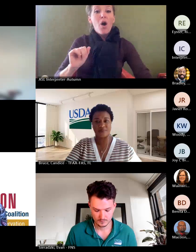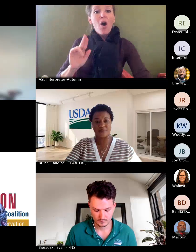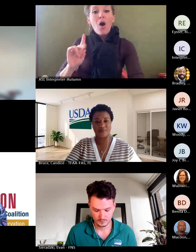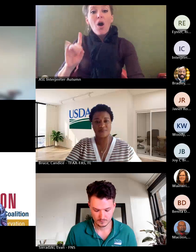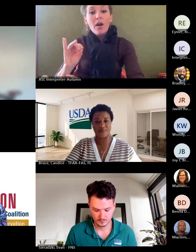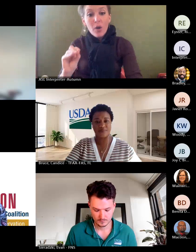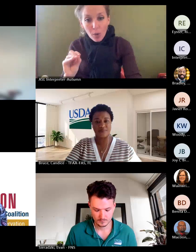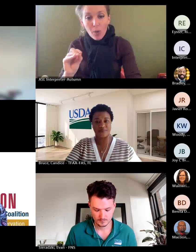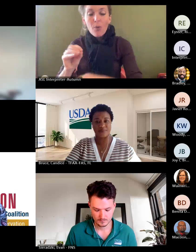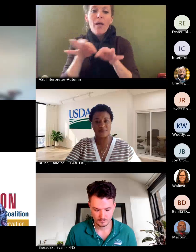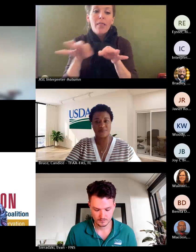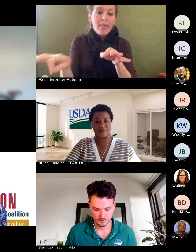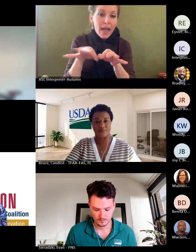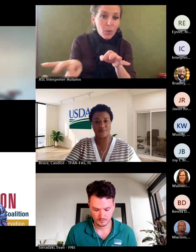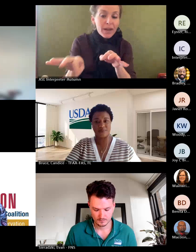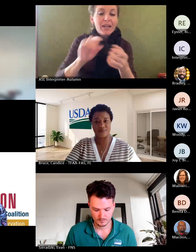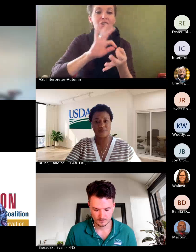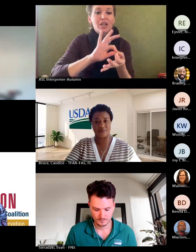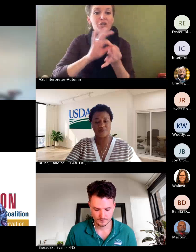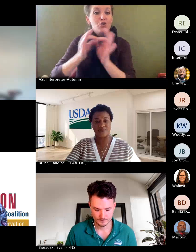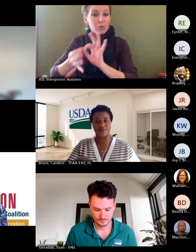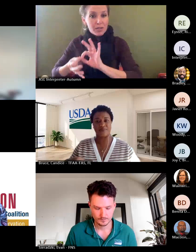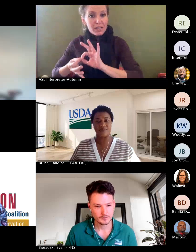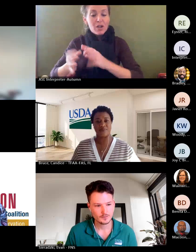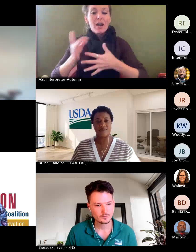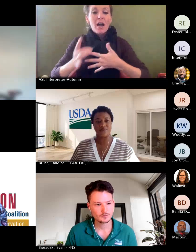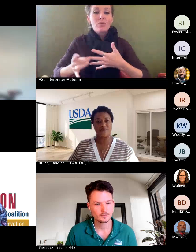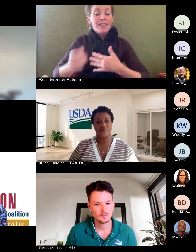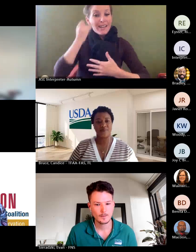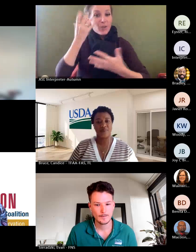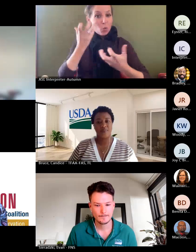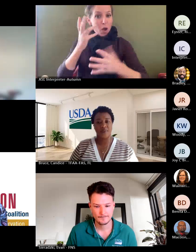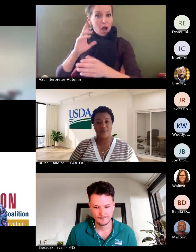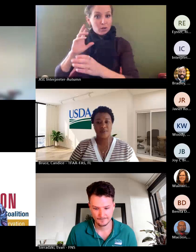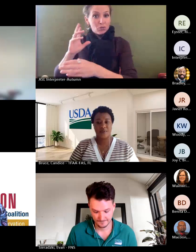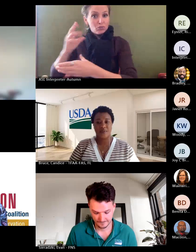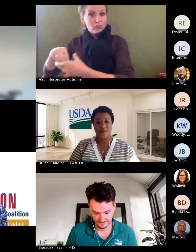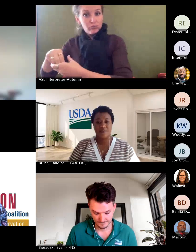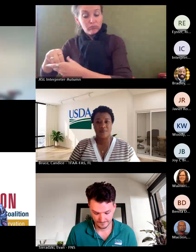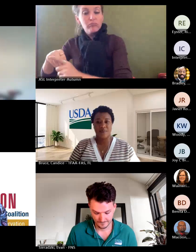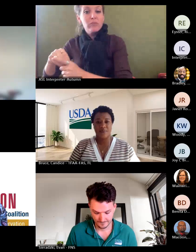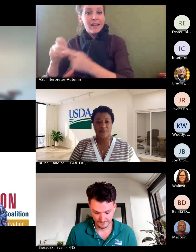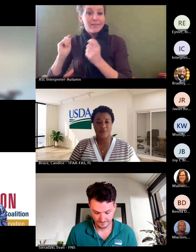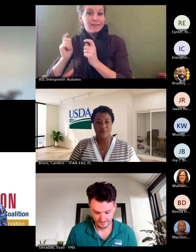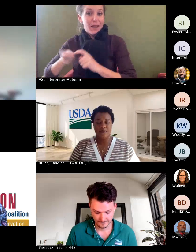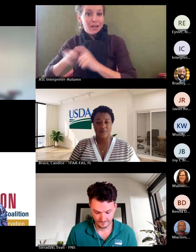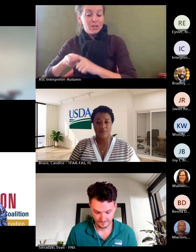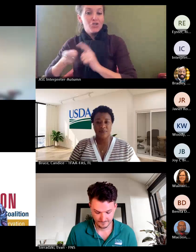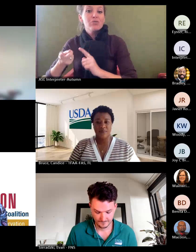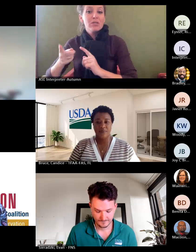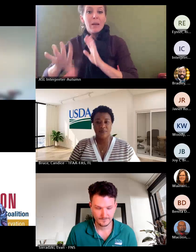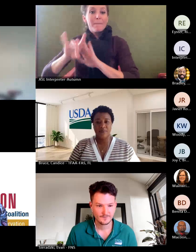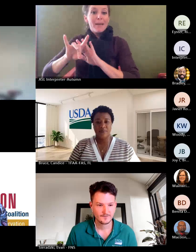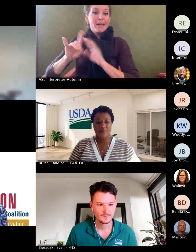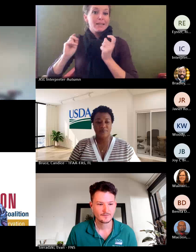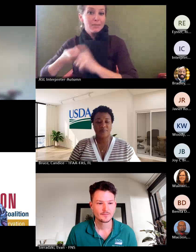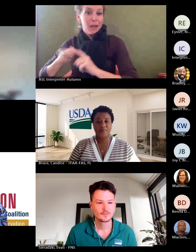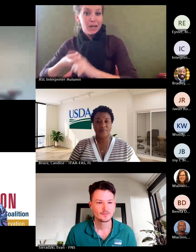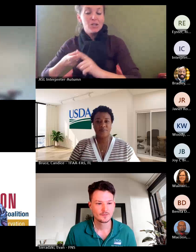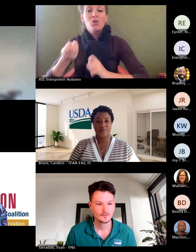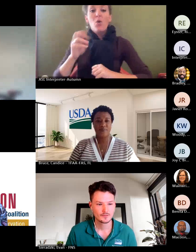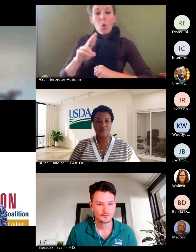interpretation options. If you're interested in joining the Spanish channel, select Spanish. If you want to stay in the English channel, you can go with original audio. And